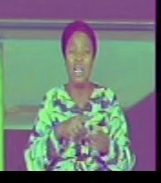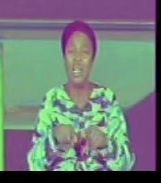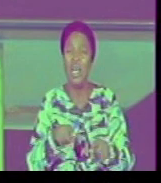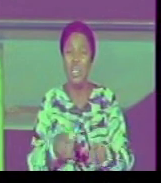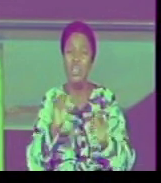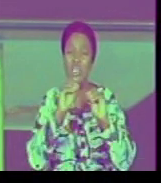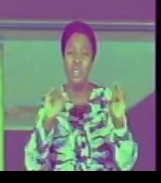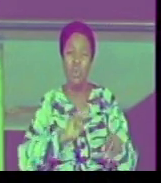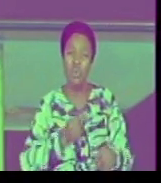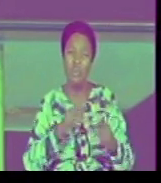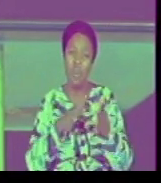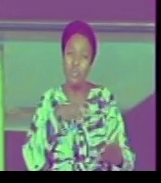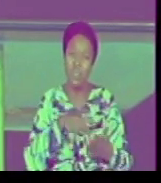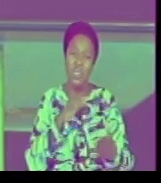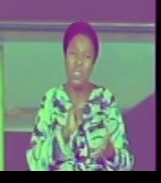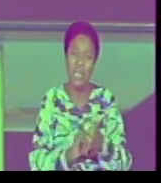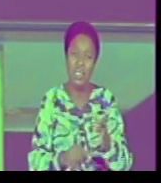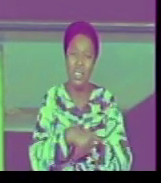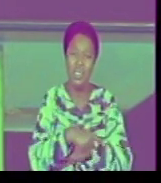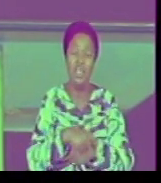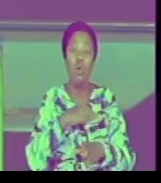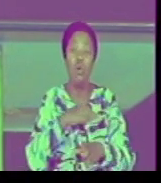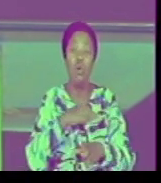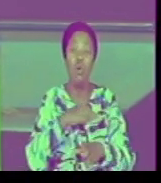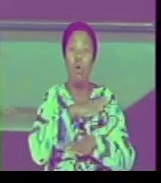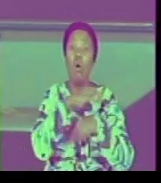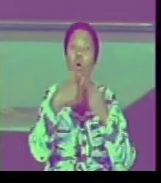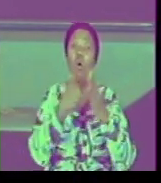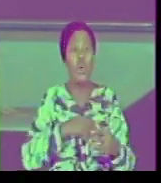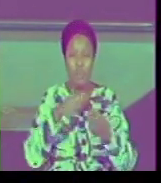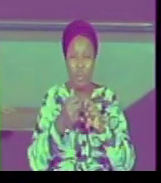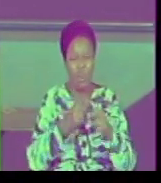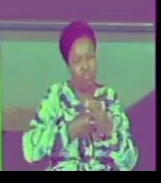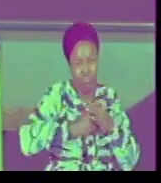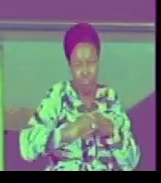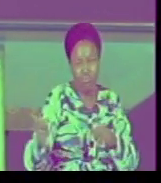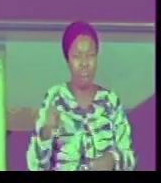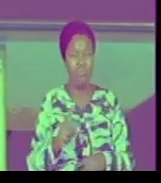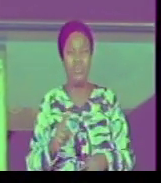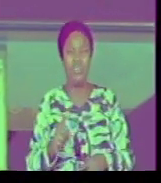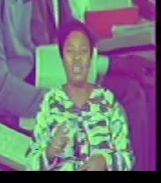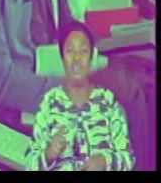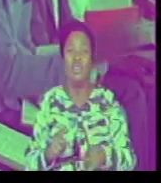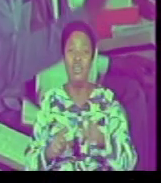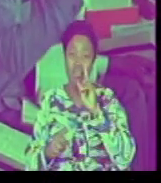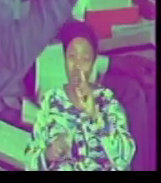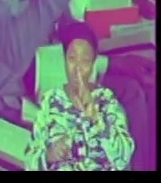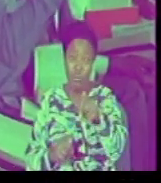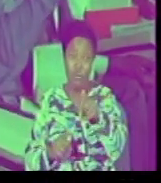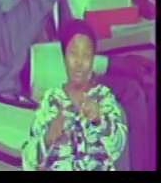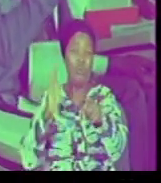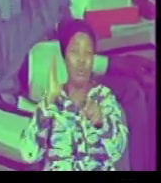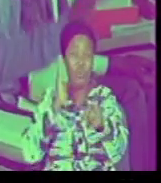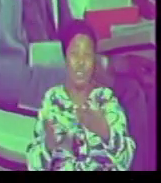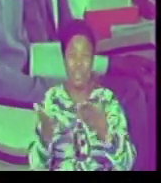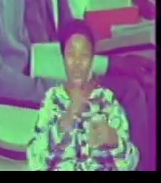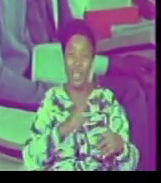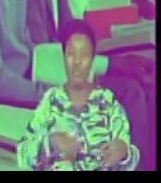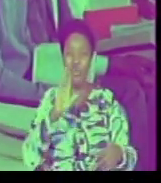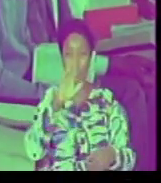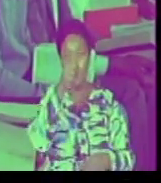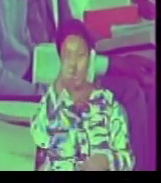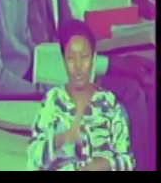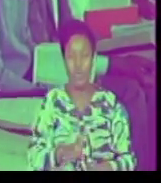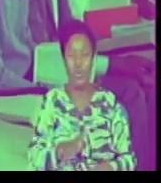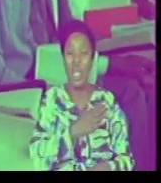all my problems vanished away. You will serve the Lord your God, and he will